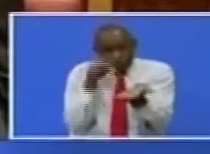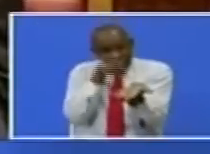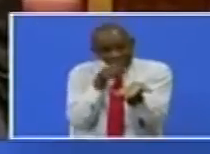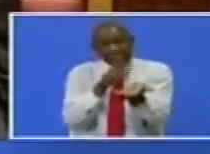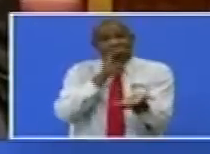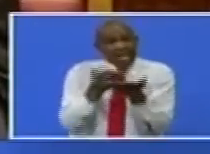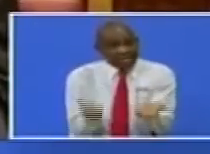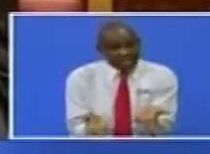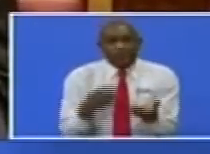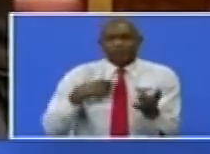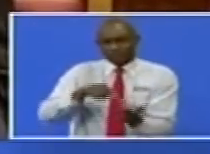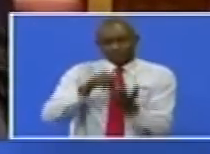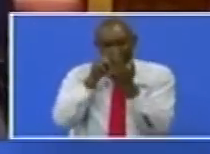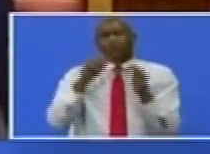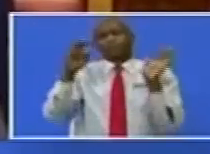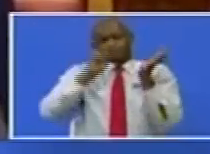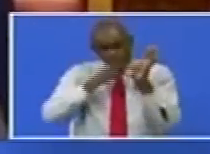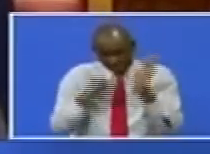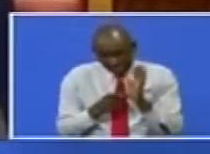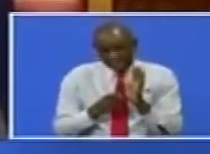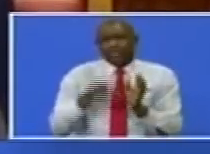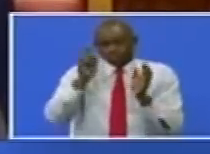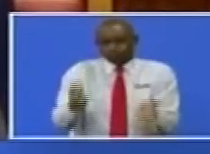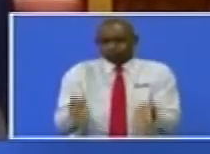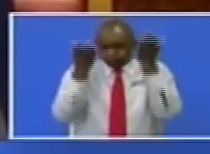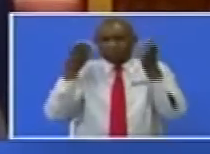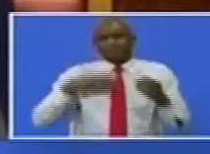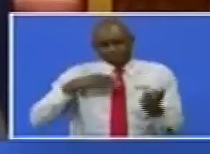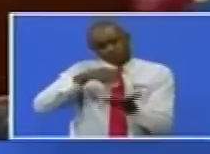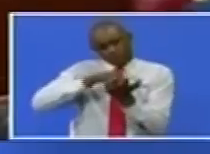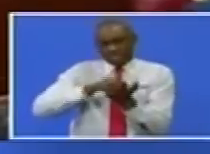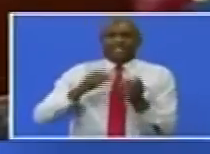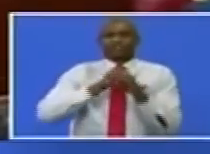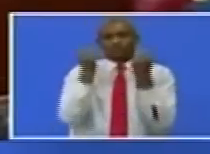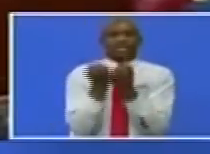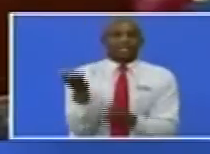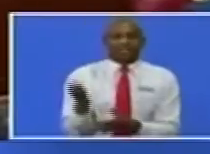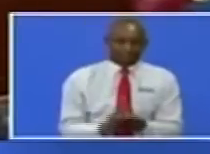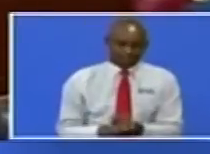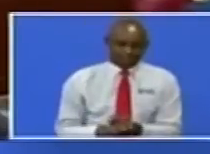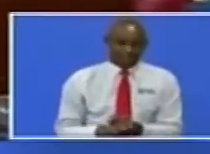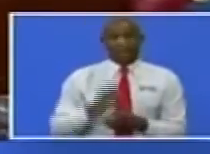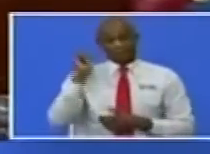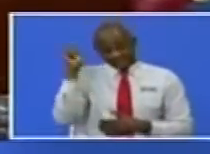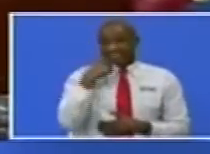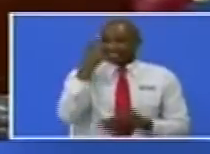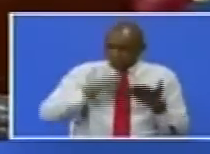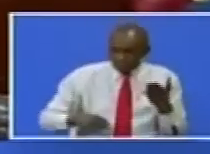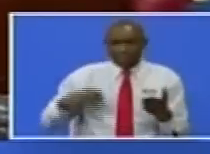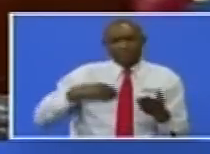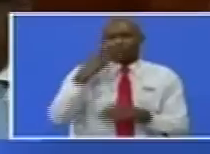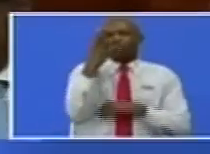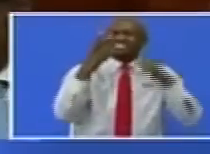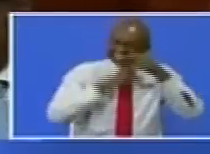funds for specialist projects to uplift the vulnerable in our society. The president also took a swipe at all the 47